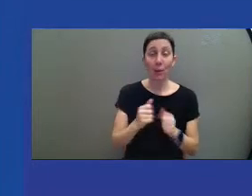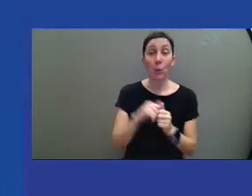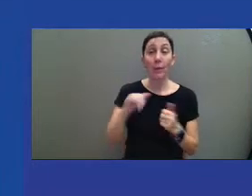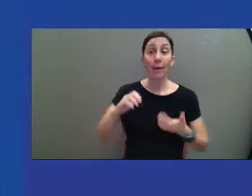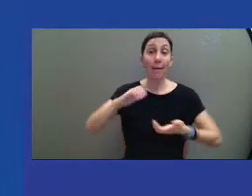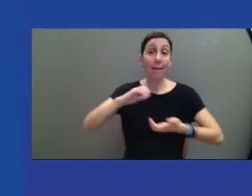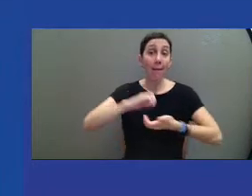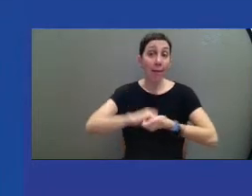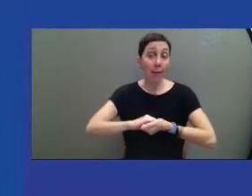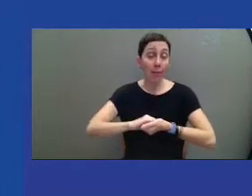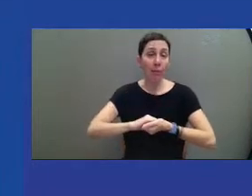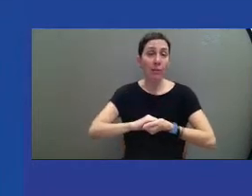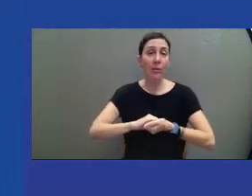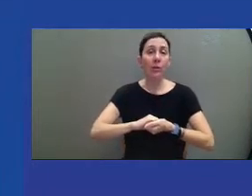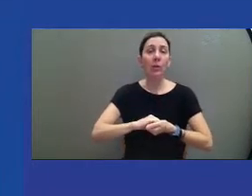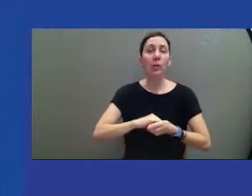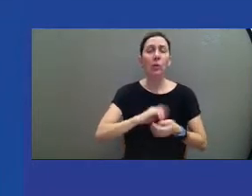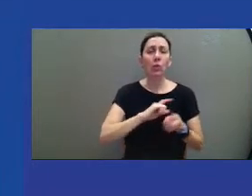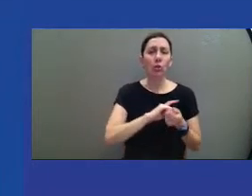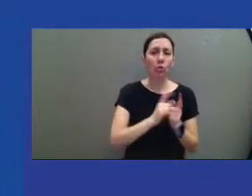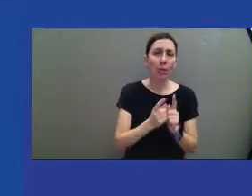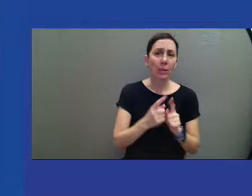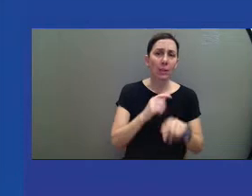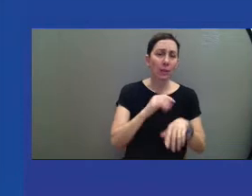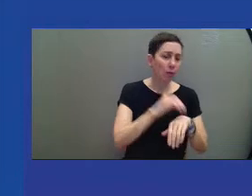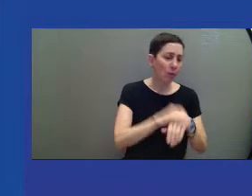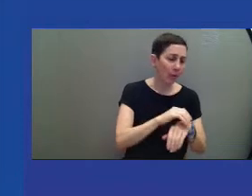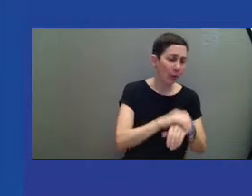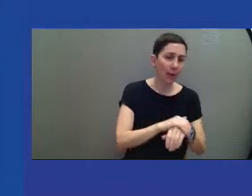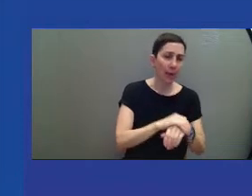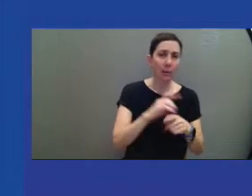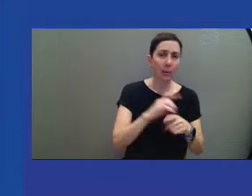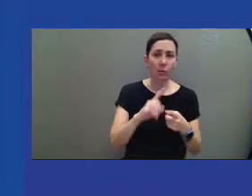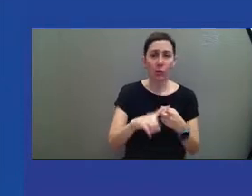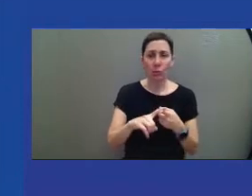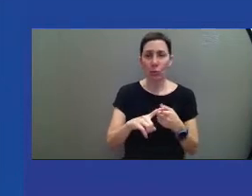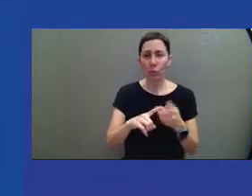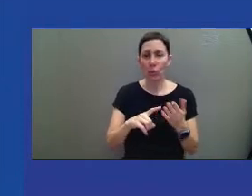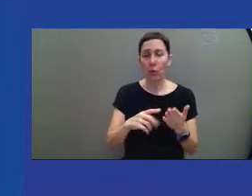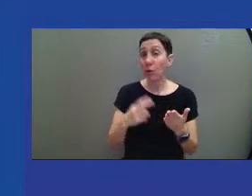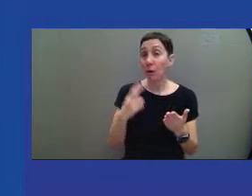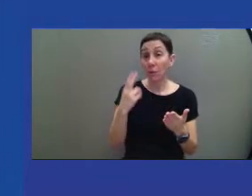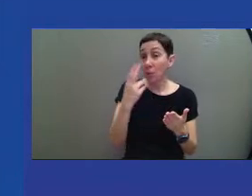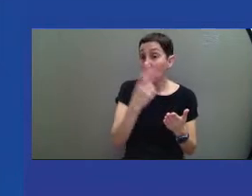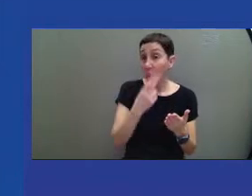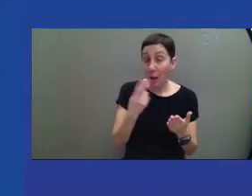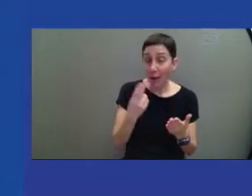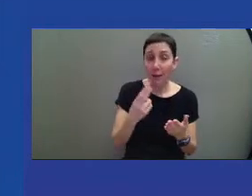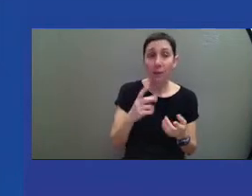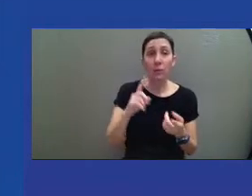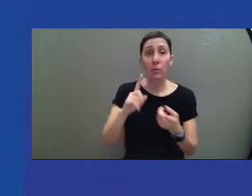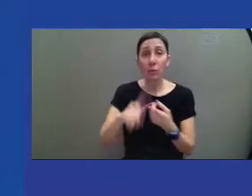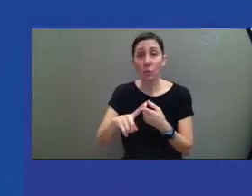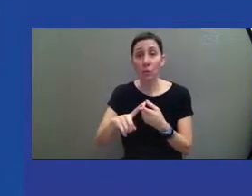of translations, from translating from English to Olelo Hawaii, translating movement into scores, translating the literal